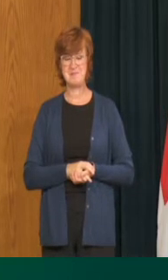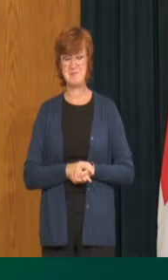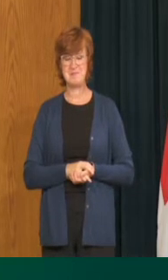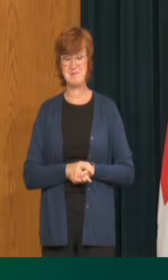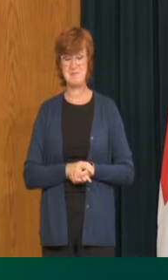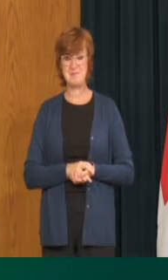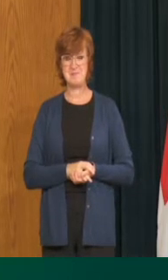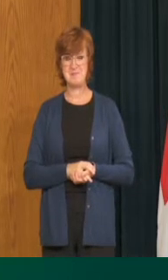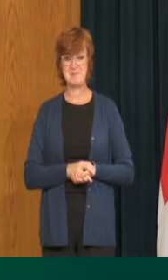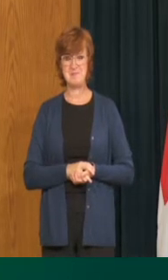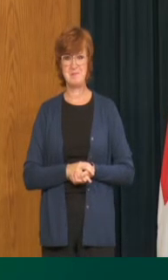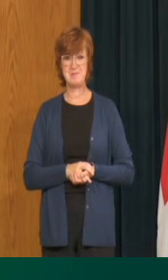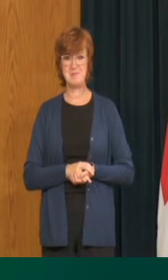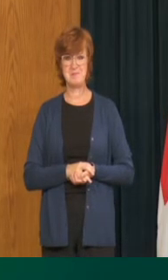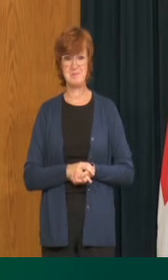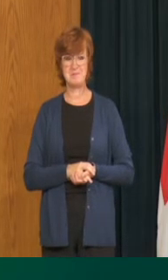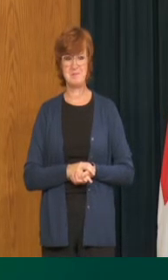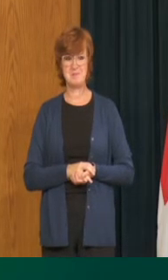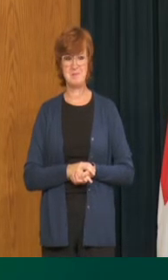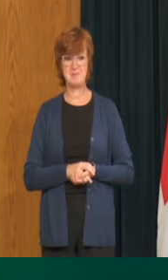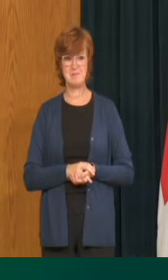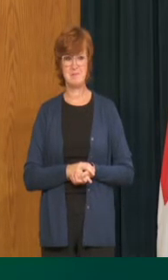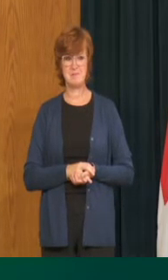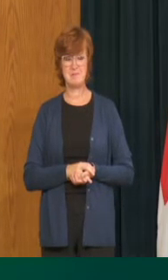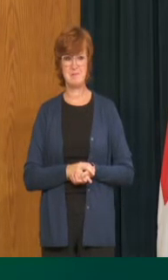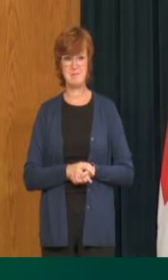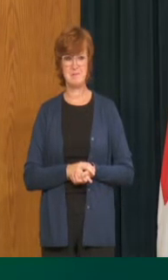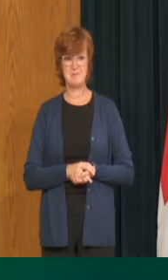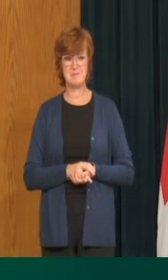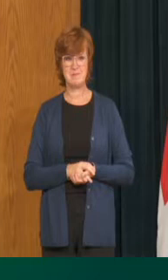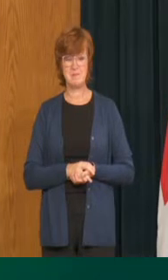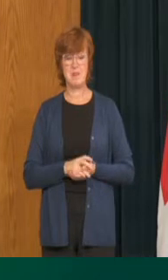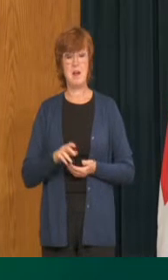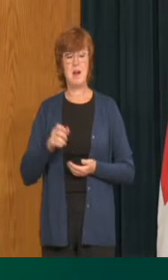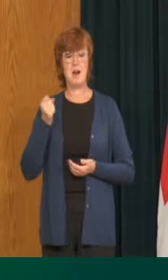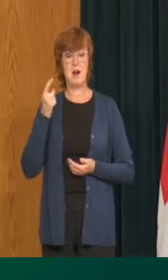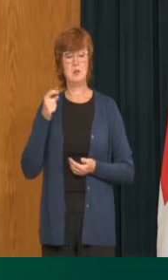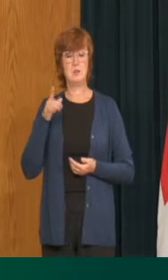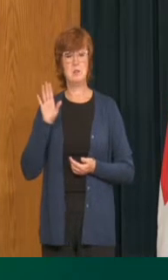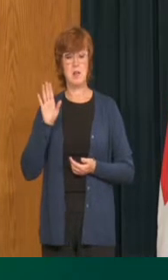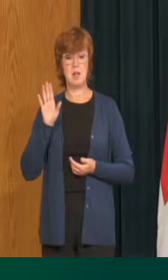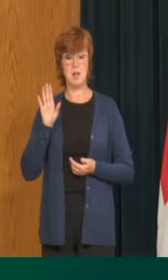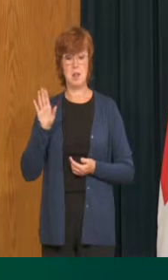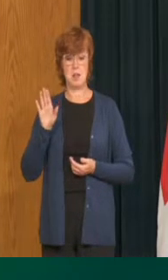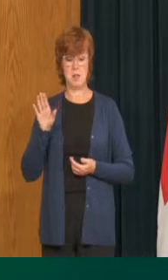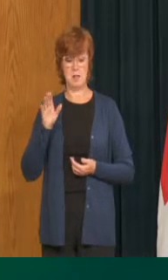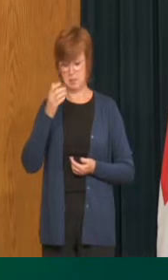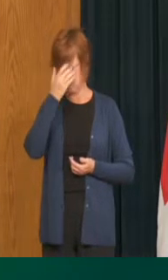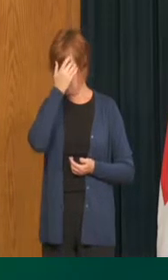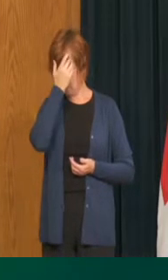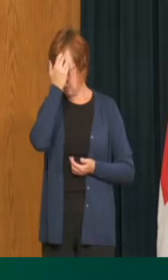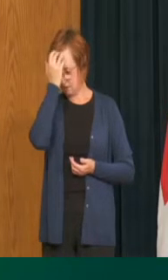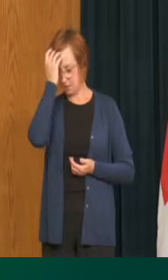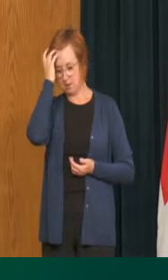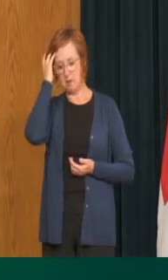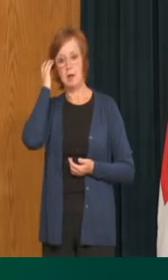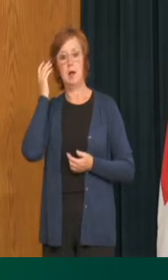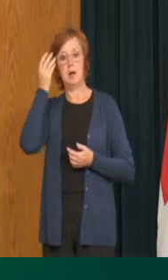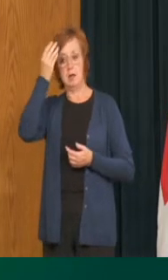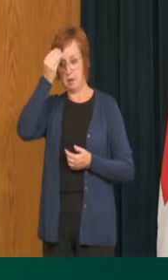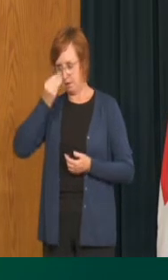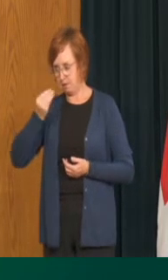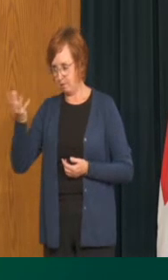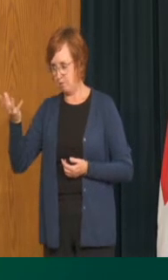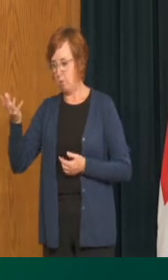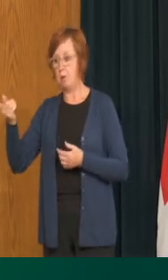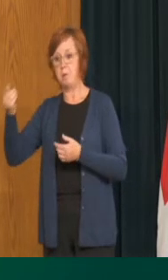to local public health staff and health staff, but also to parents. So, sometimes there